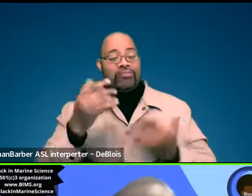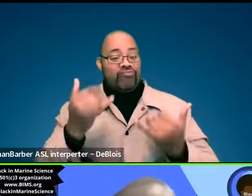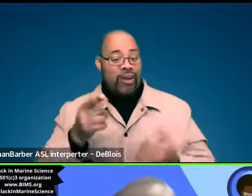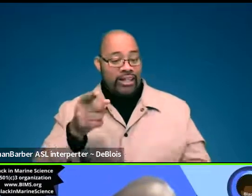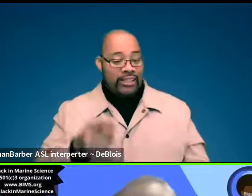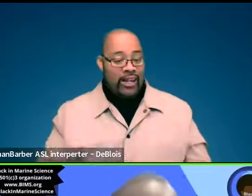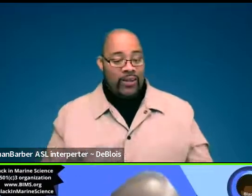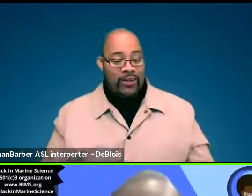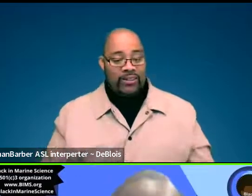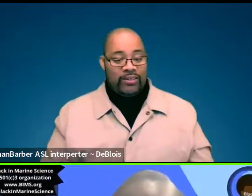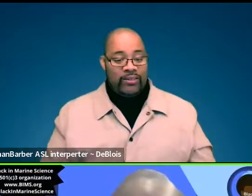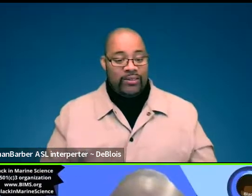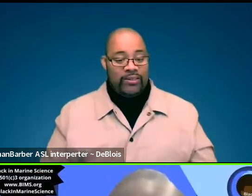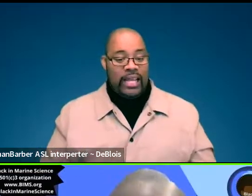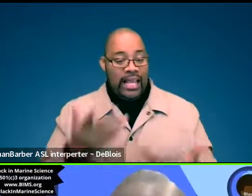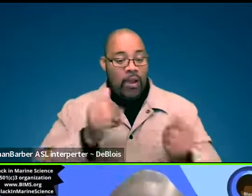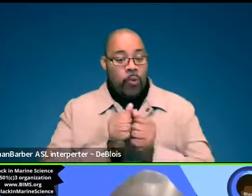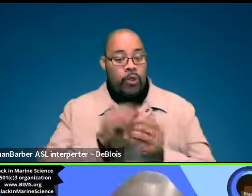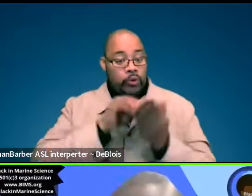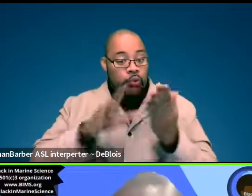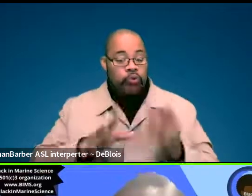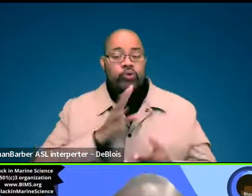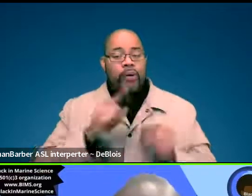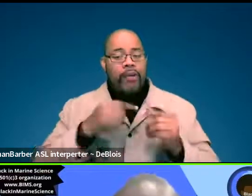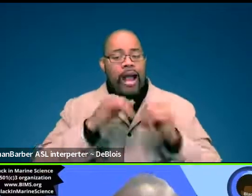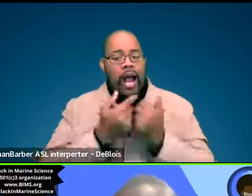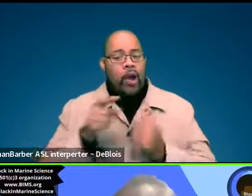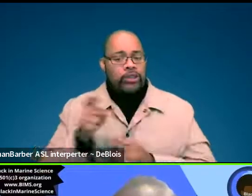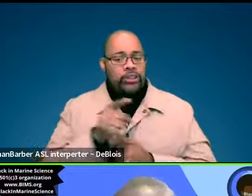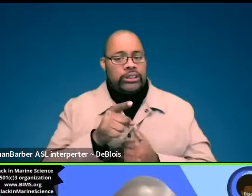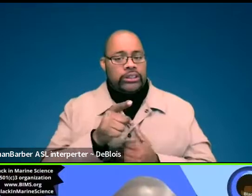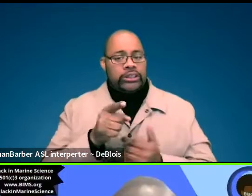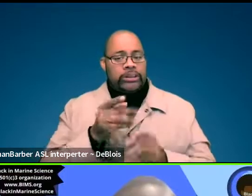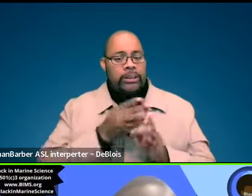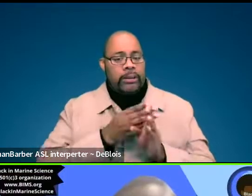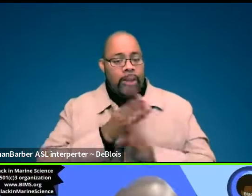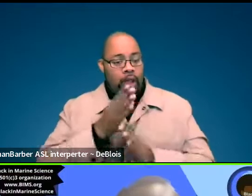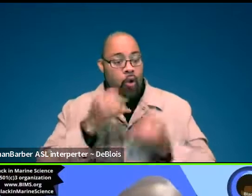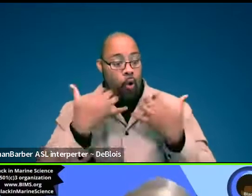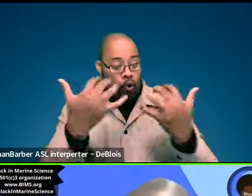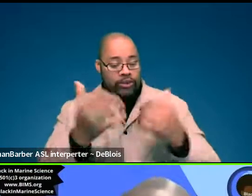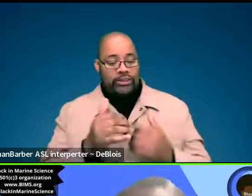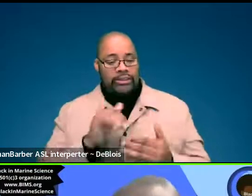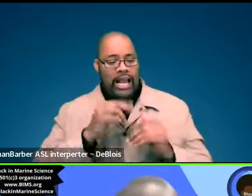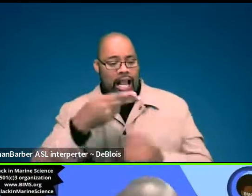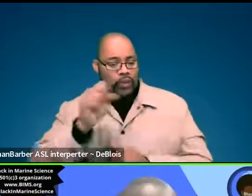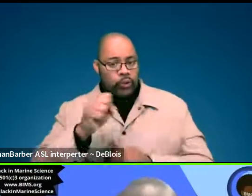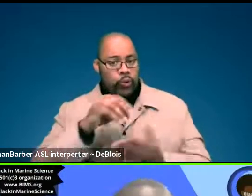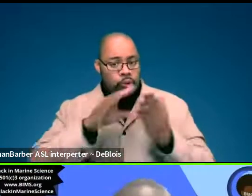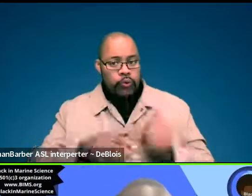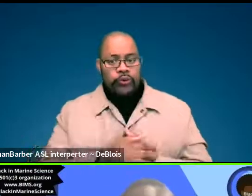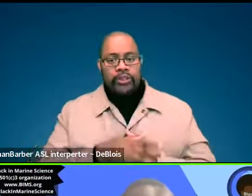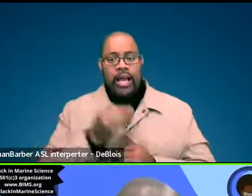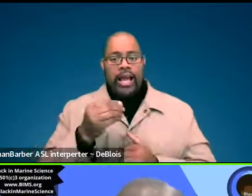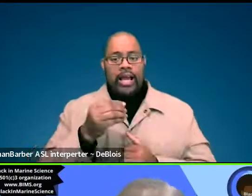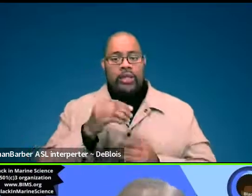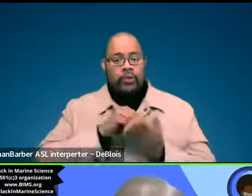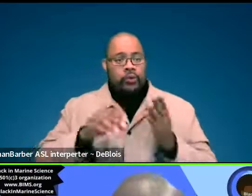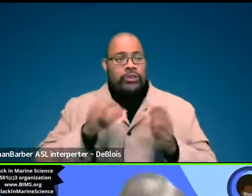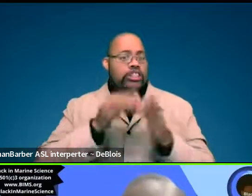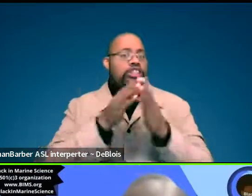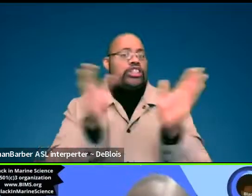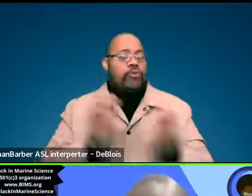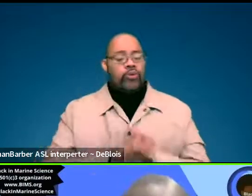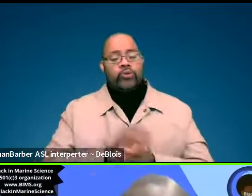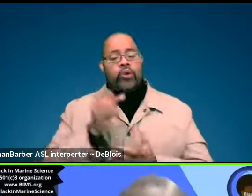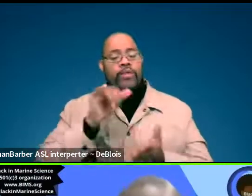is engaging with students. She talks about how a main audience for her is, high school students and students in general.